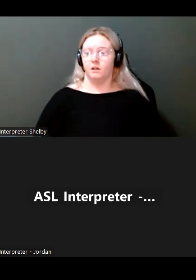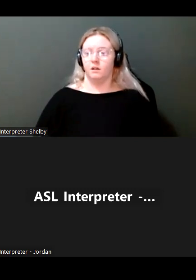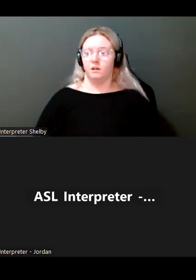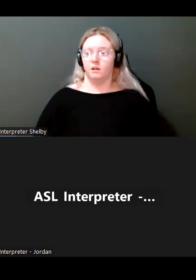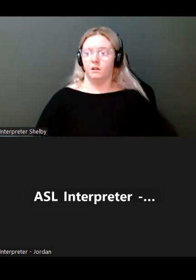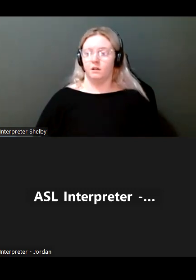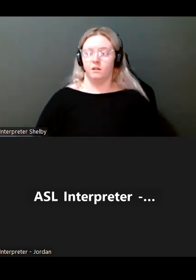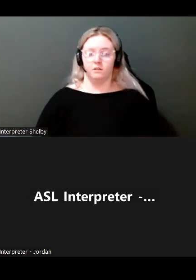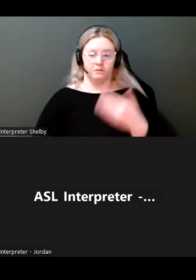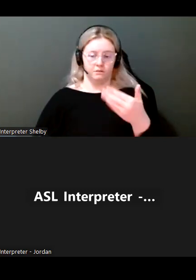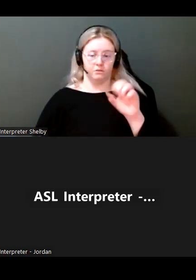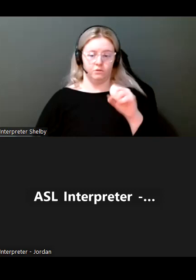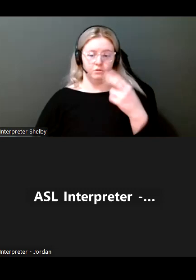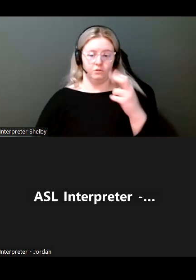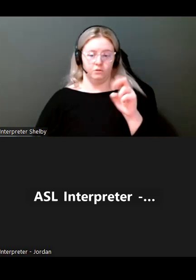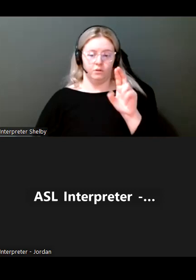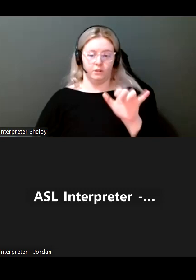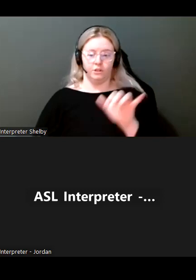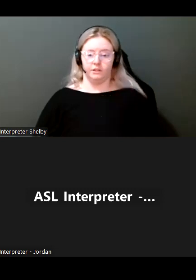go ahead, Sherry.